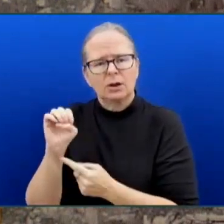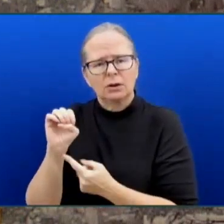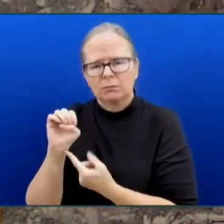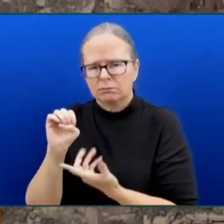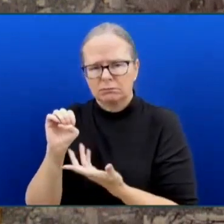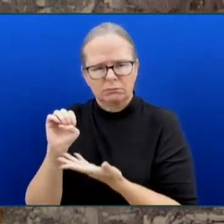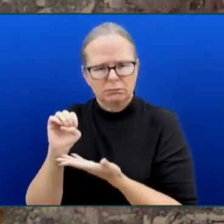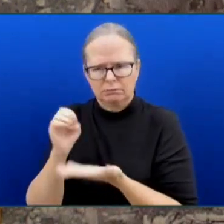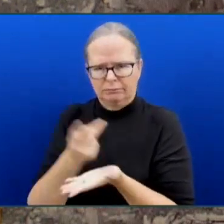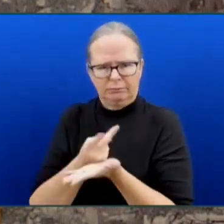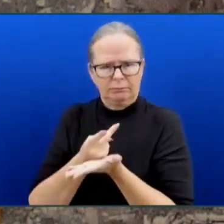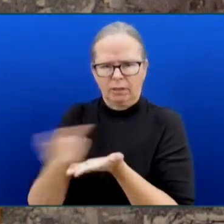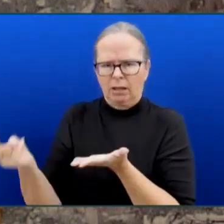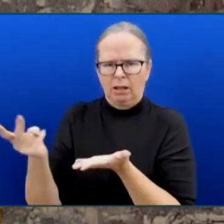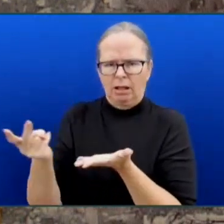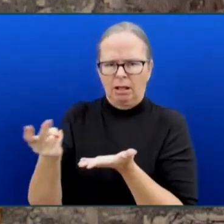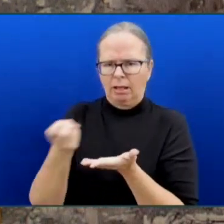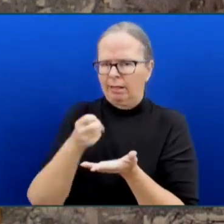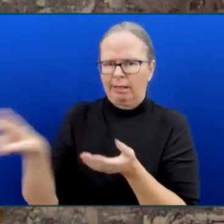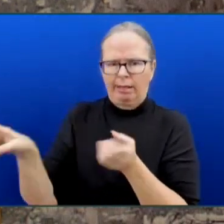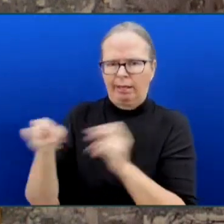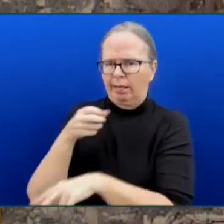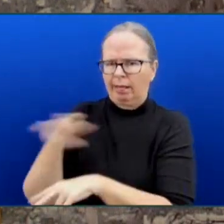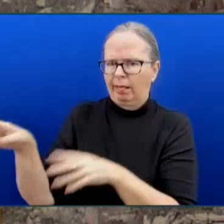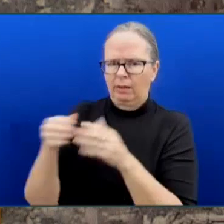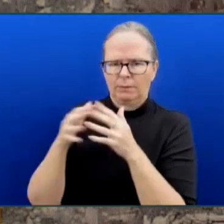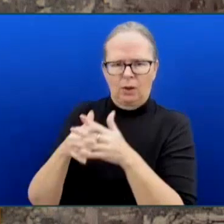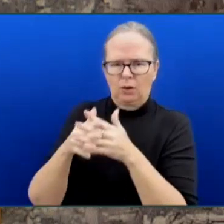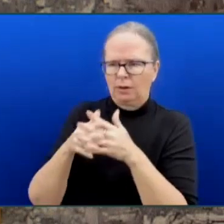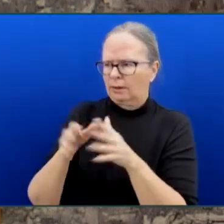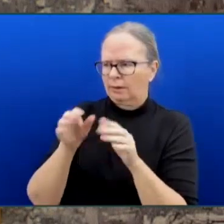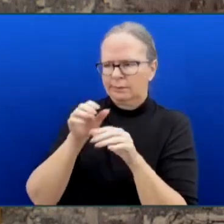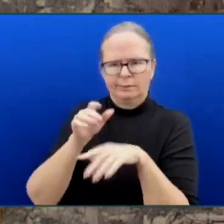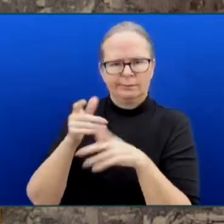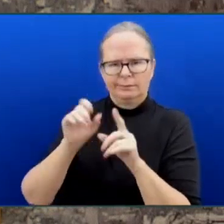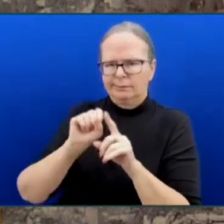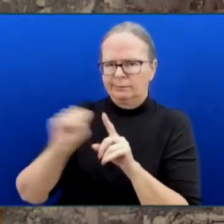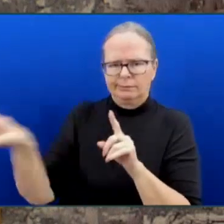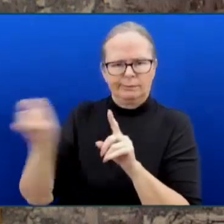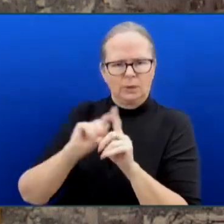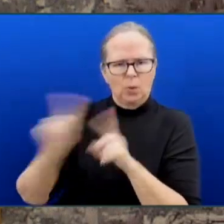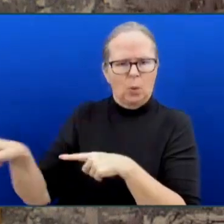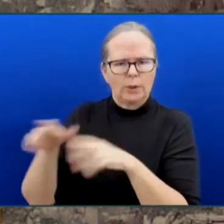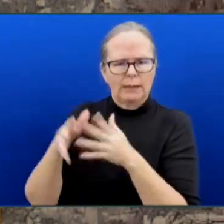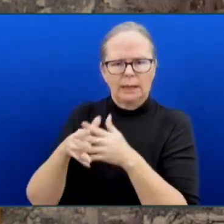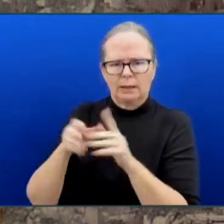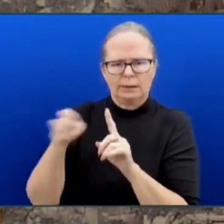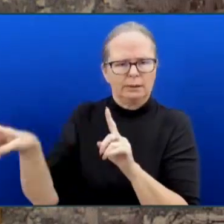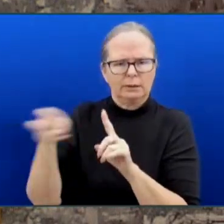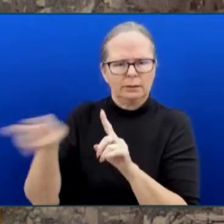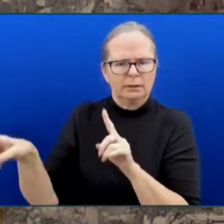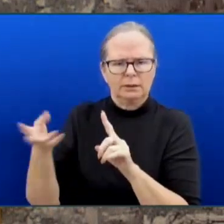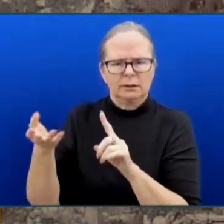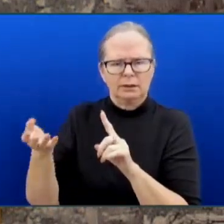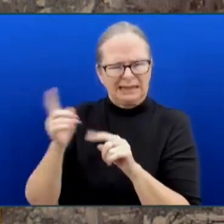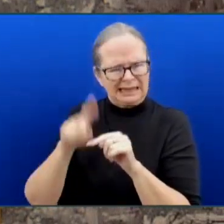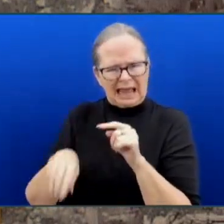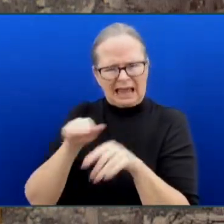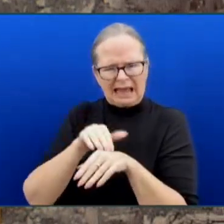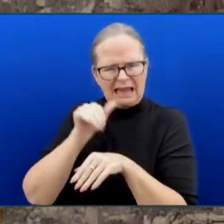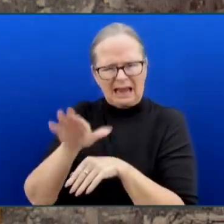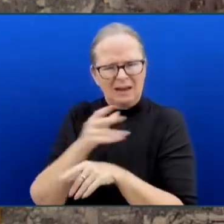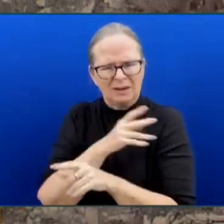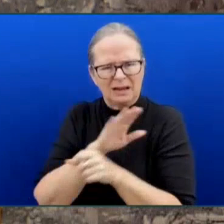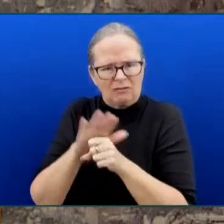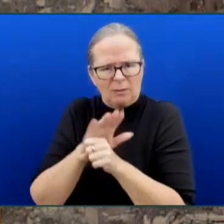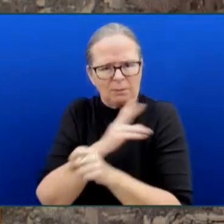even worse, Mr. Speaker, is they can't even send the number of patients that they've contracted for. An average of 12 patients